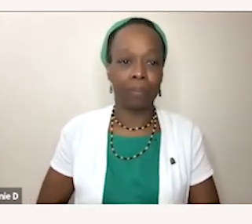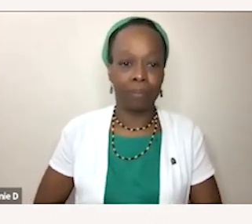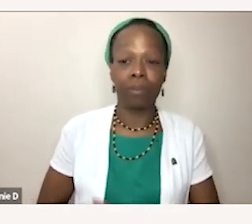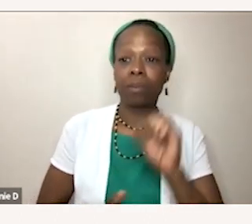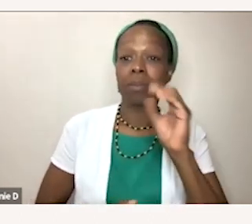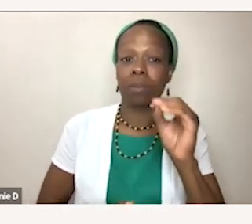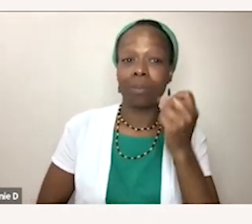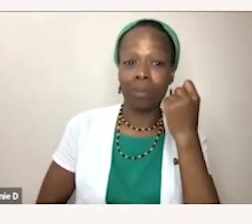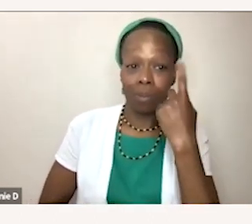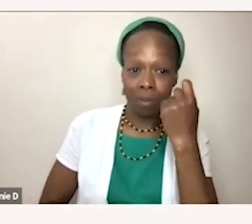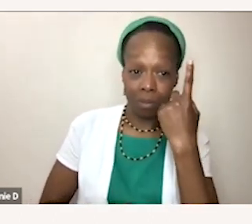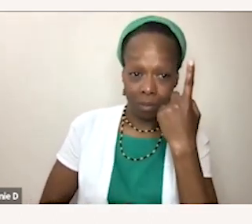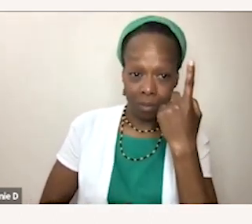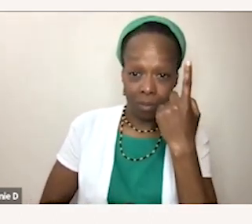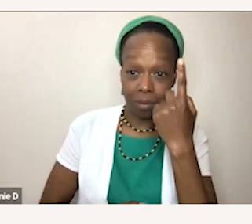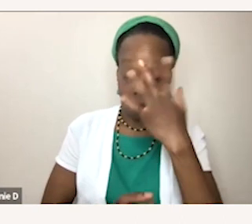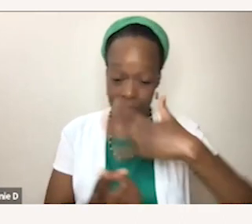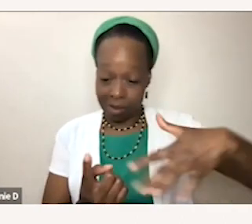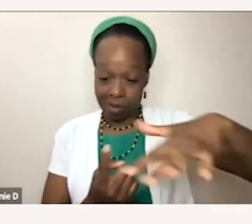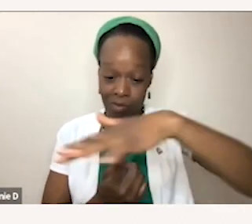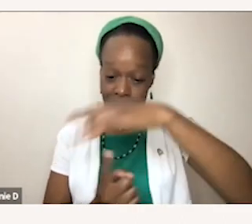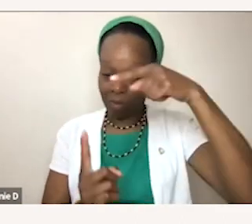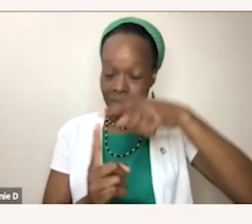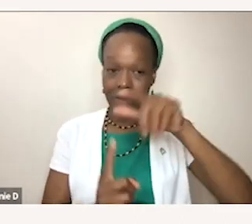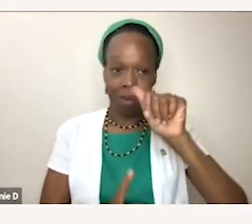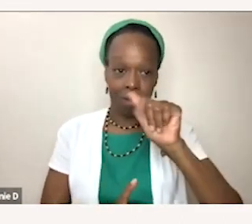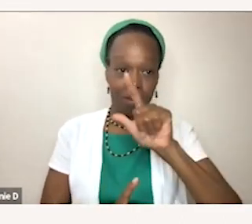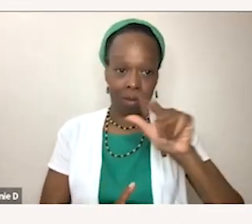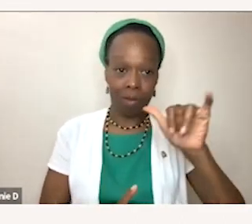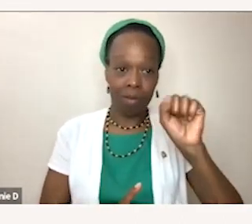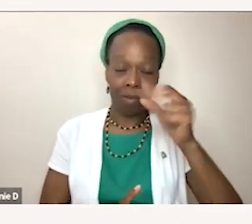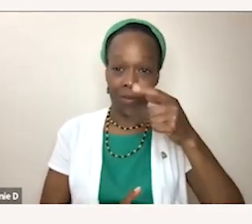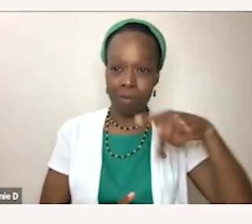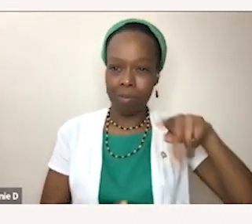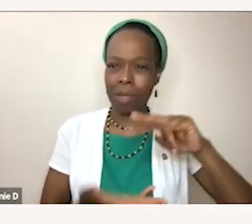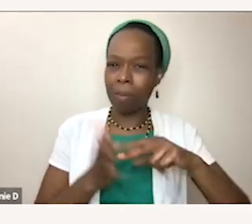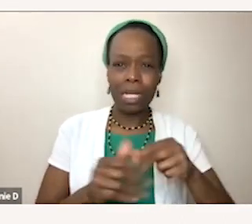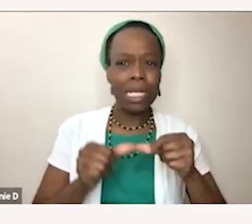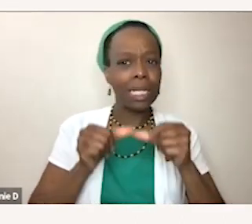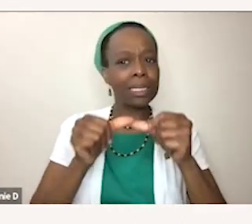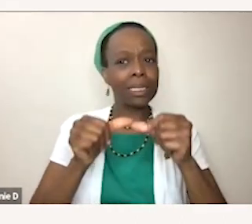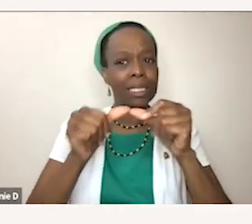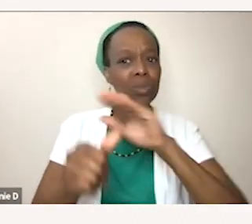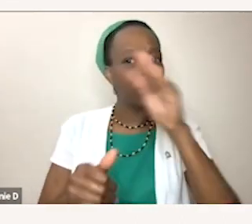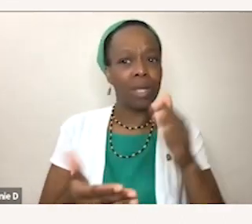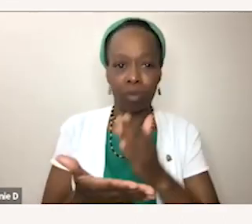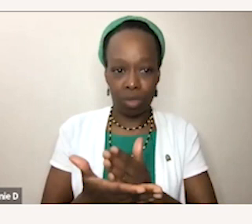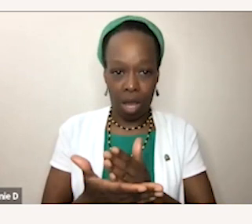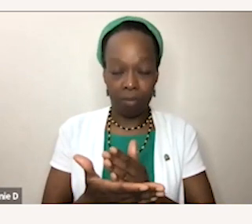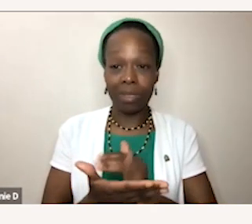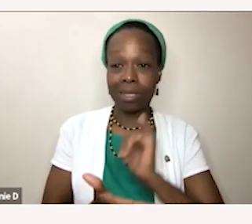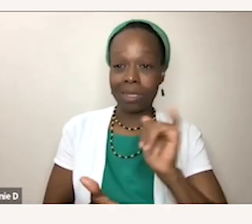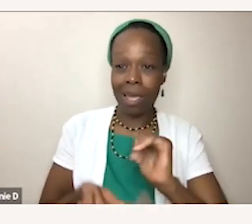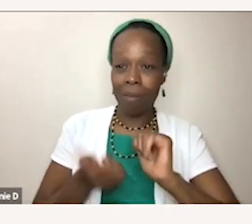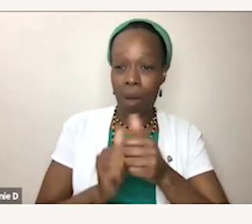So understanding around allyship is that it's always ongoing, and the development of relationships. So similar to when we think about the learning of language